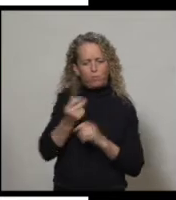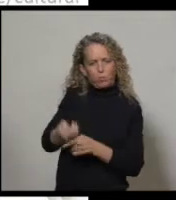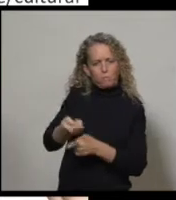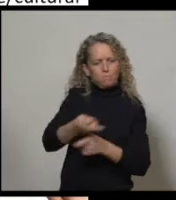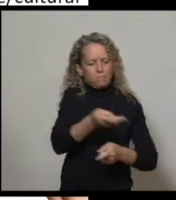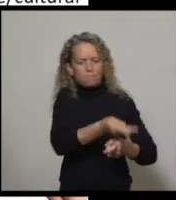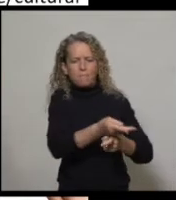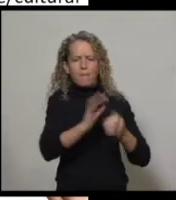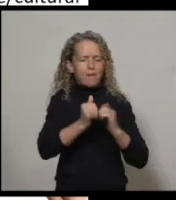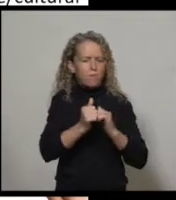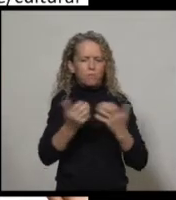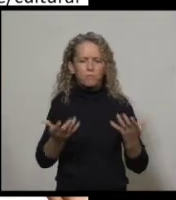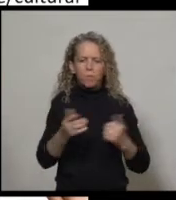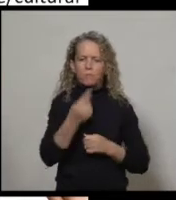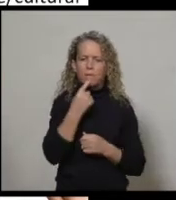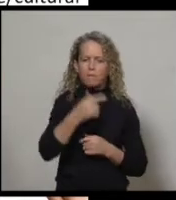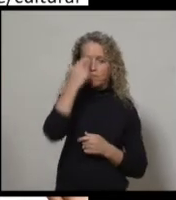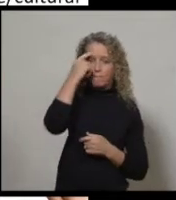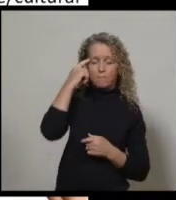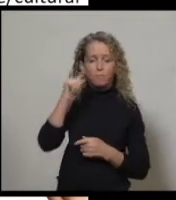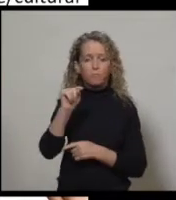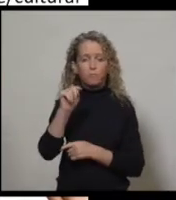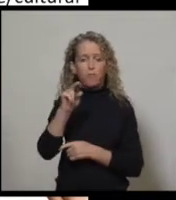So when I say trauma, what comes to mind for you?